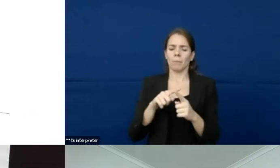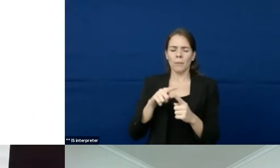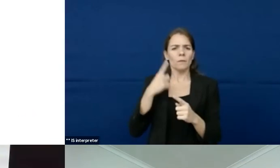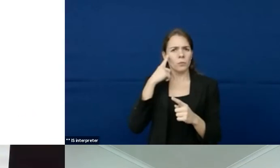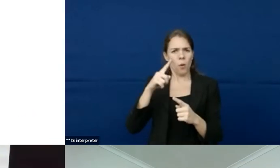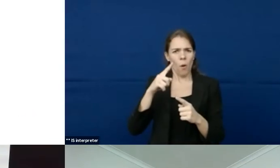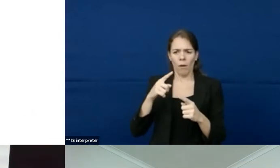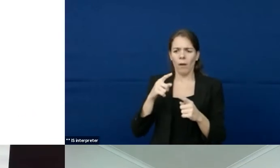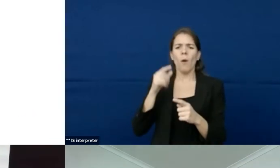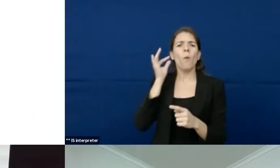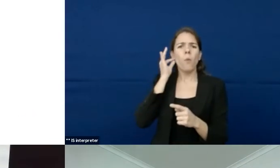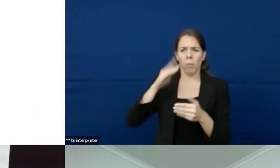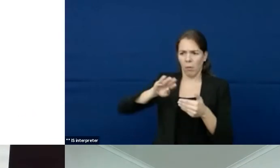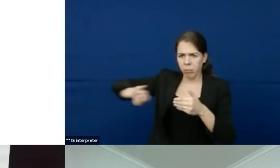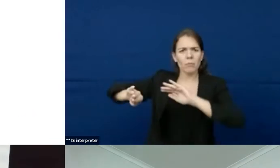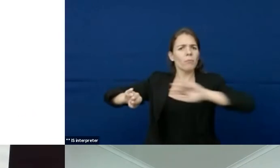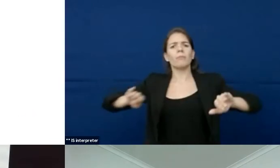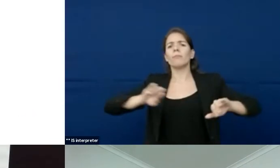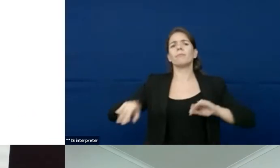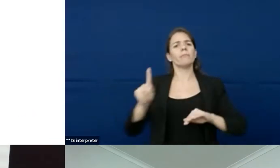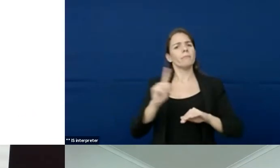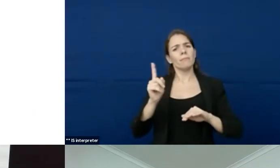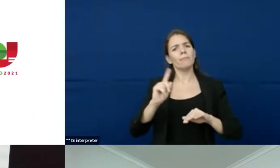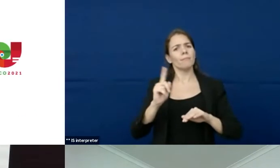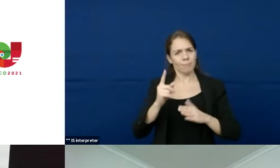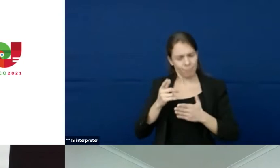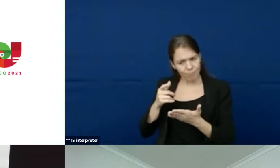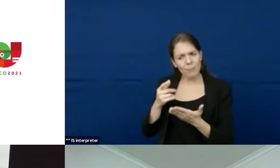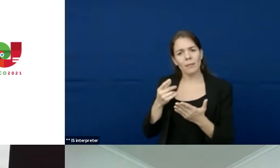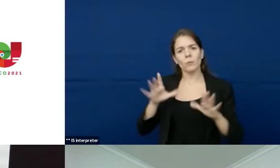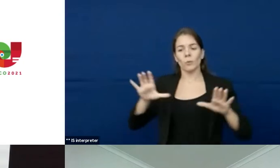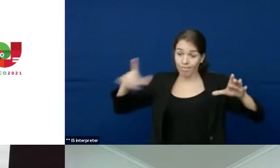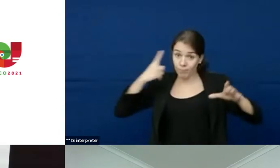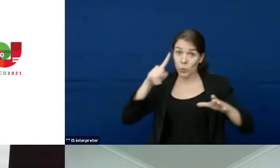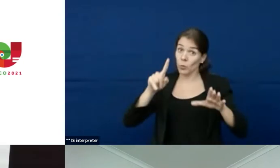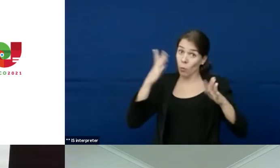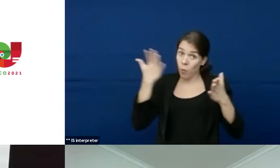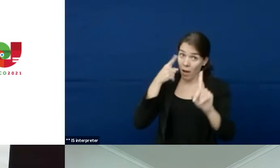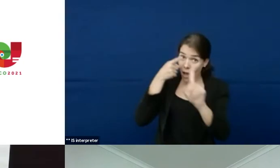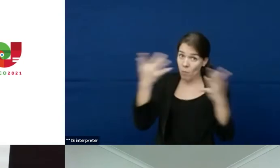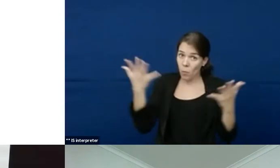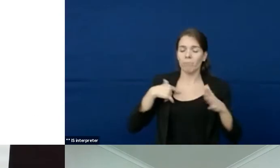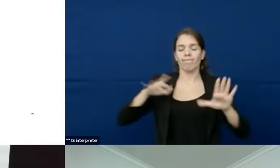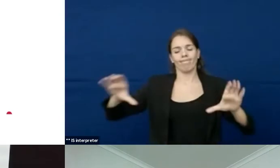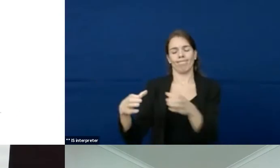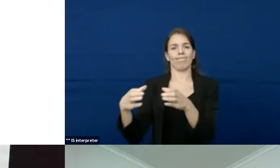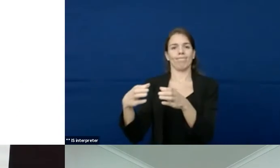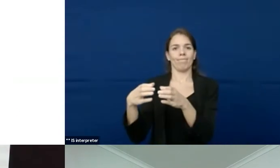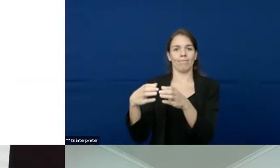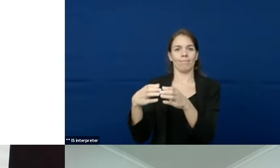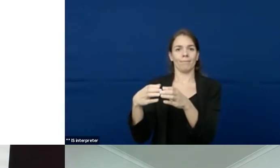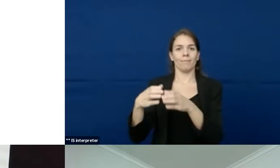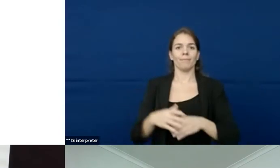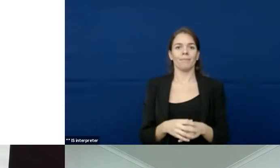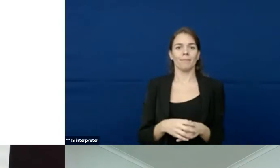violence against women by providing this support, but by working with any and all other partners who are committed